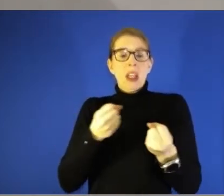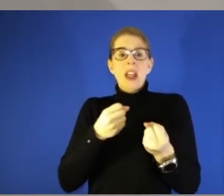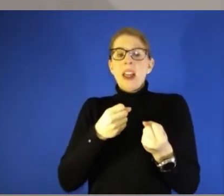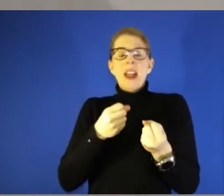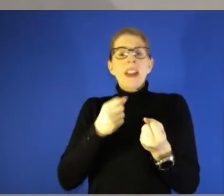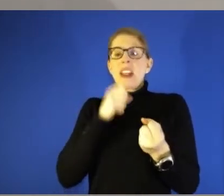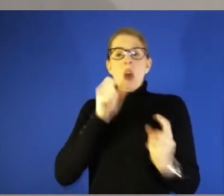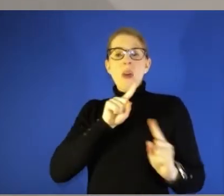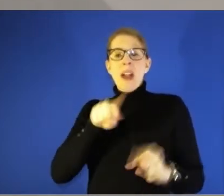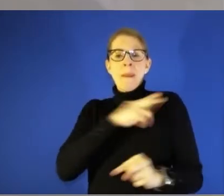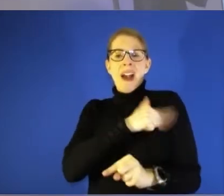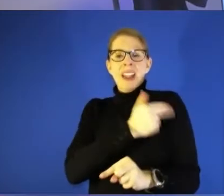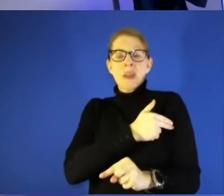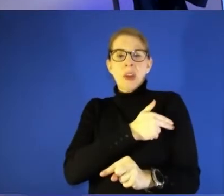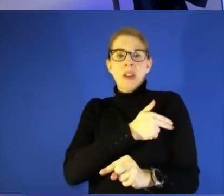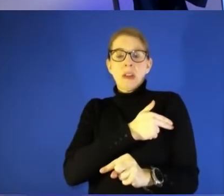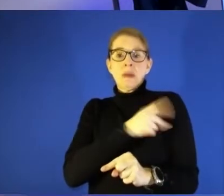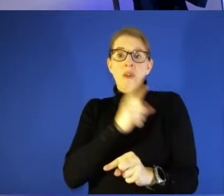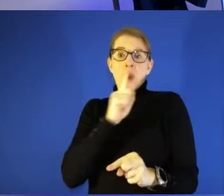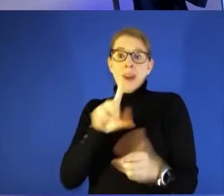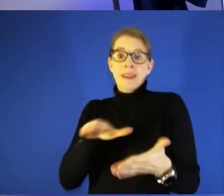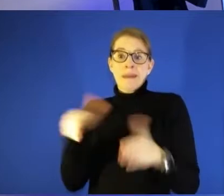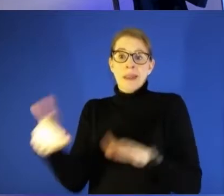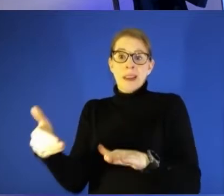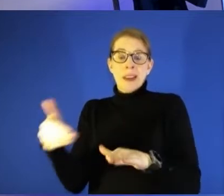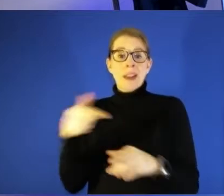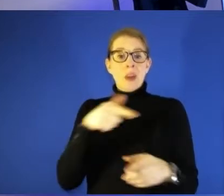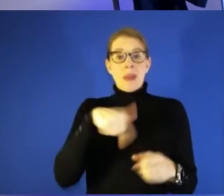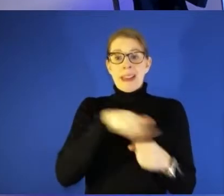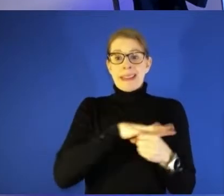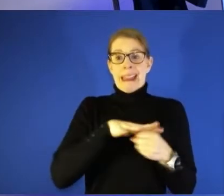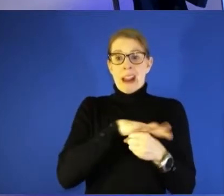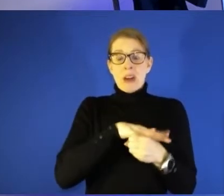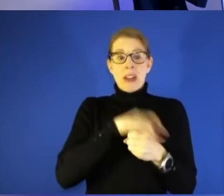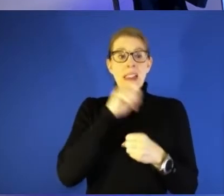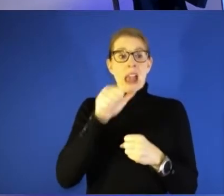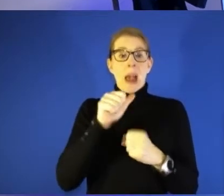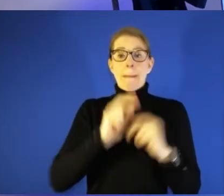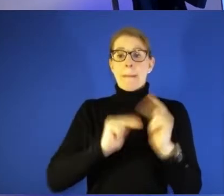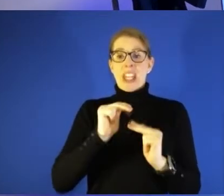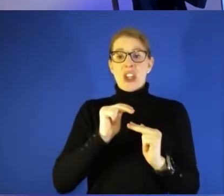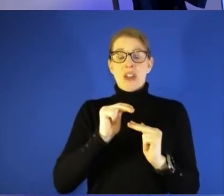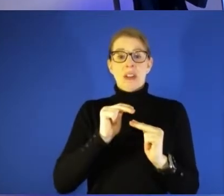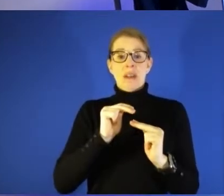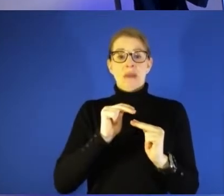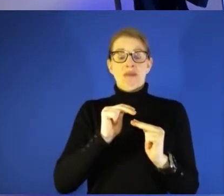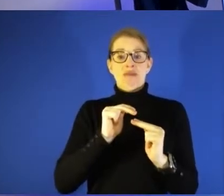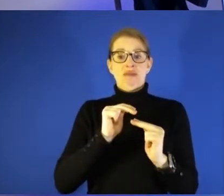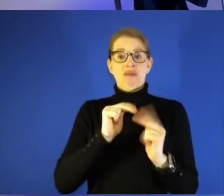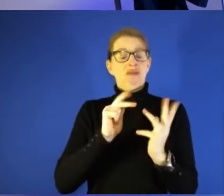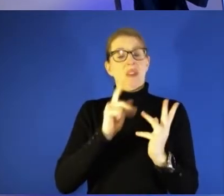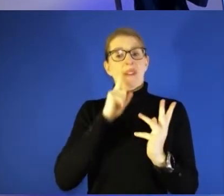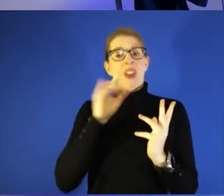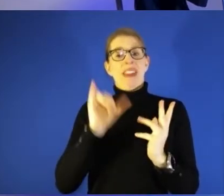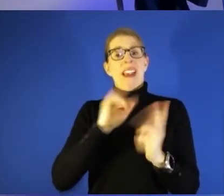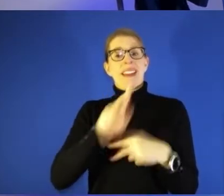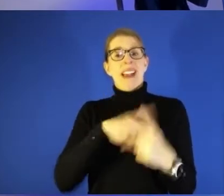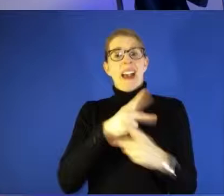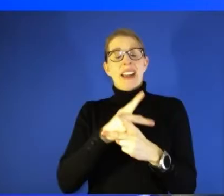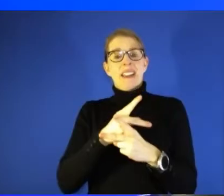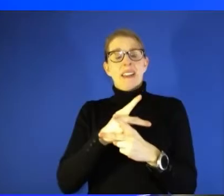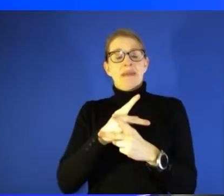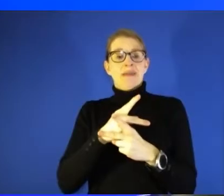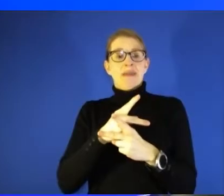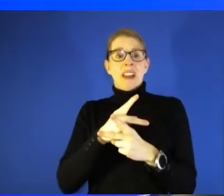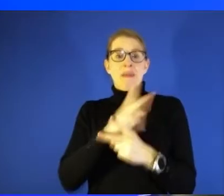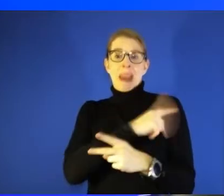morgue. So these areas just simply are not built and equipped for that kind of a capacity. Yeah, so we